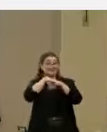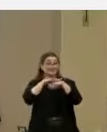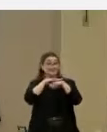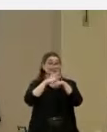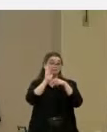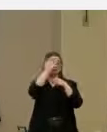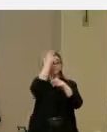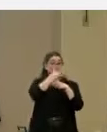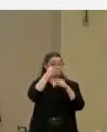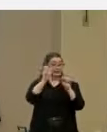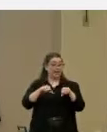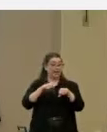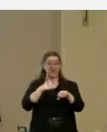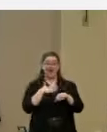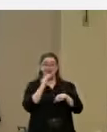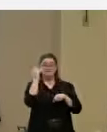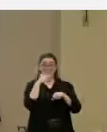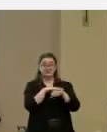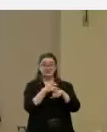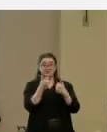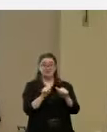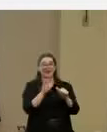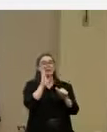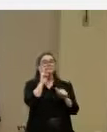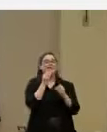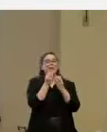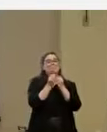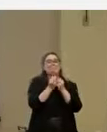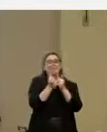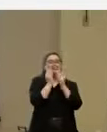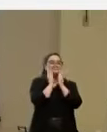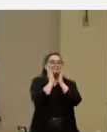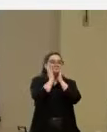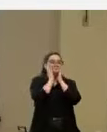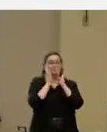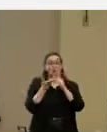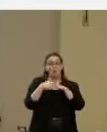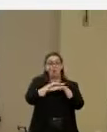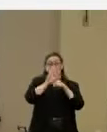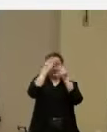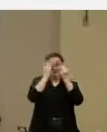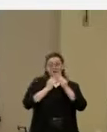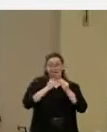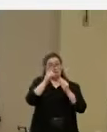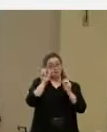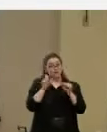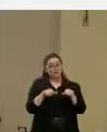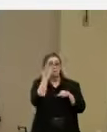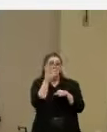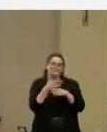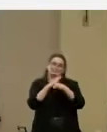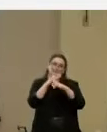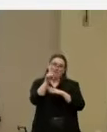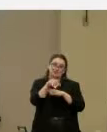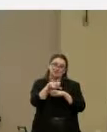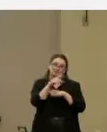melts into your skin. So over your makeup, because again, we need that protection. And